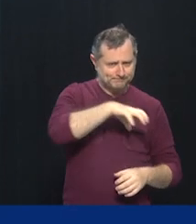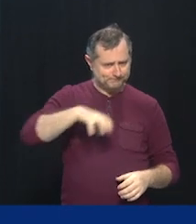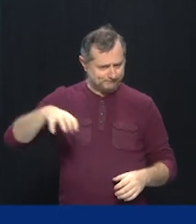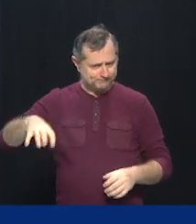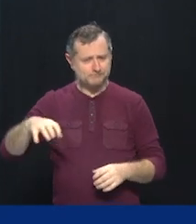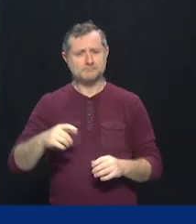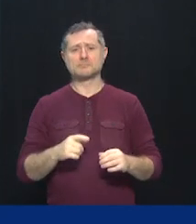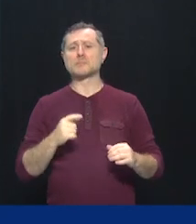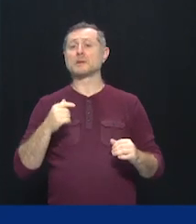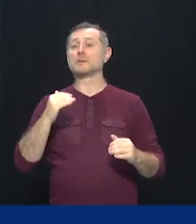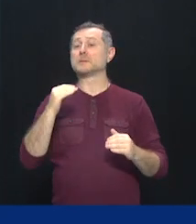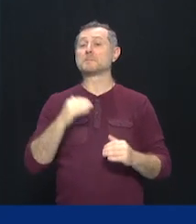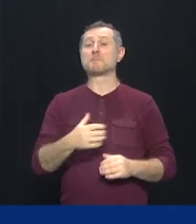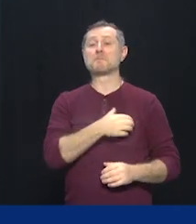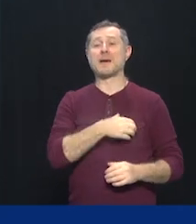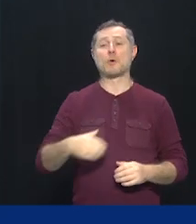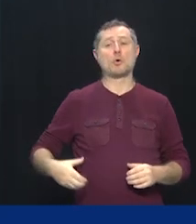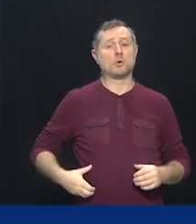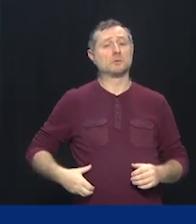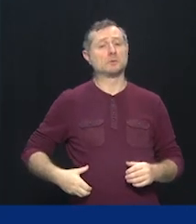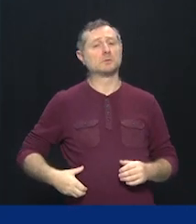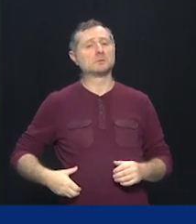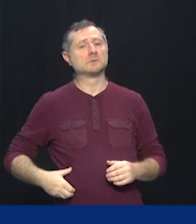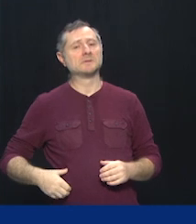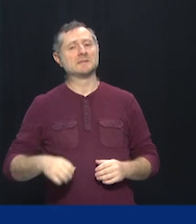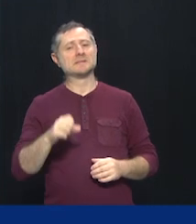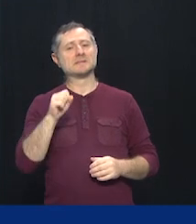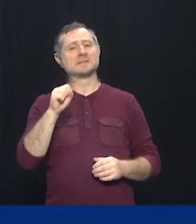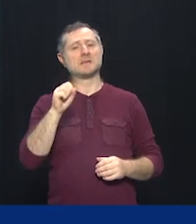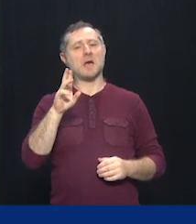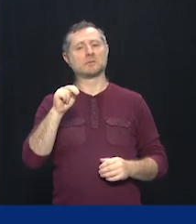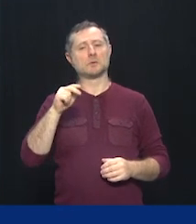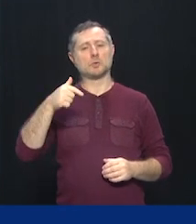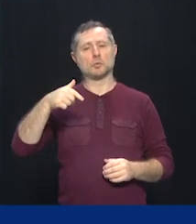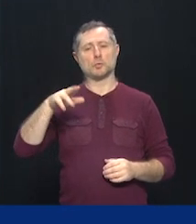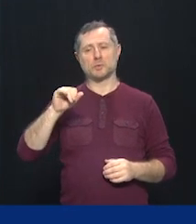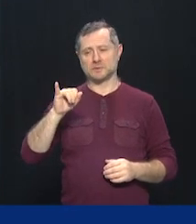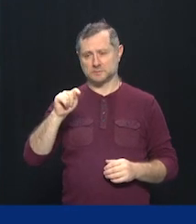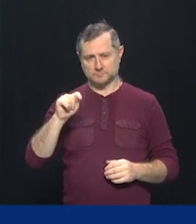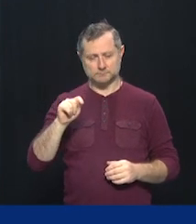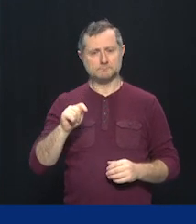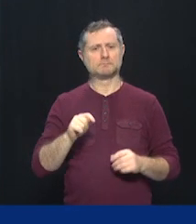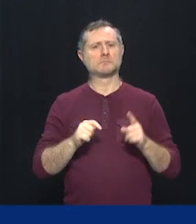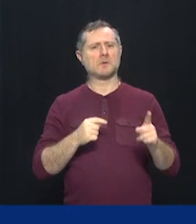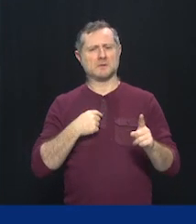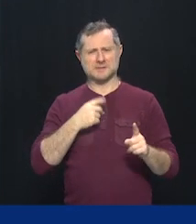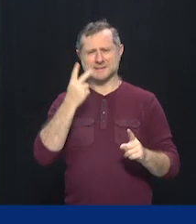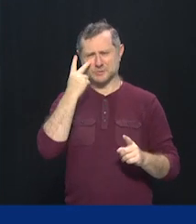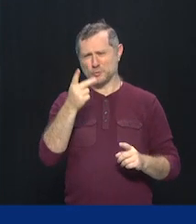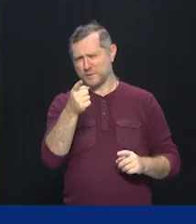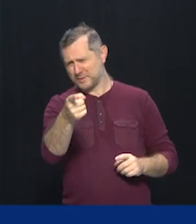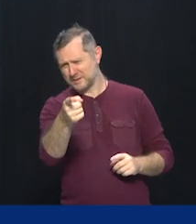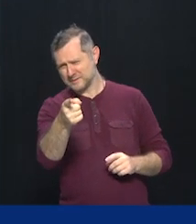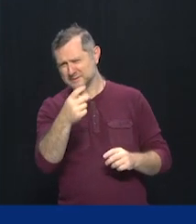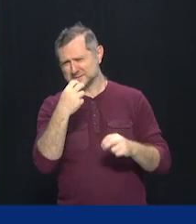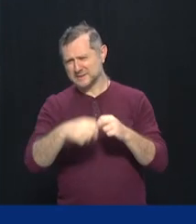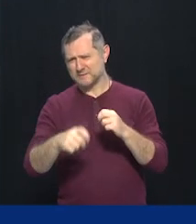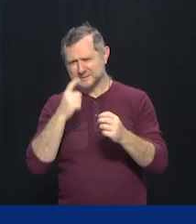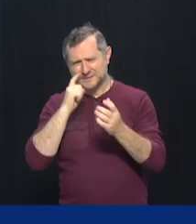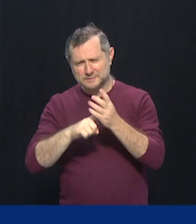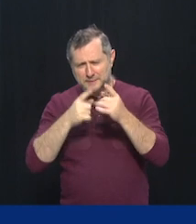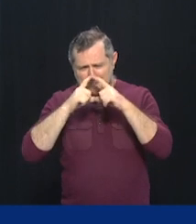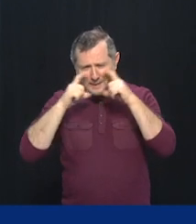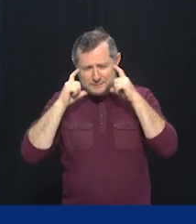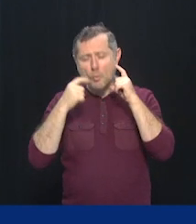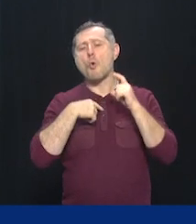Jamestown Mayor Adi Sundquist is here. Mayor, it's so hard with all the masks on. And thank you again for all your leadership, Mayor